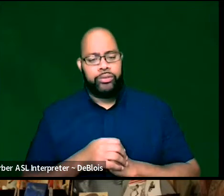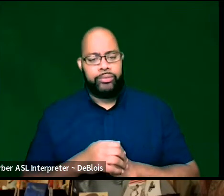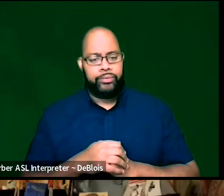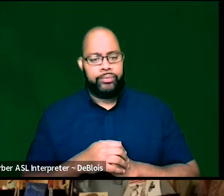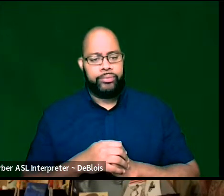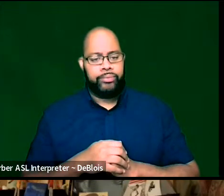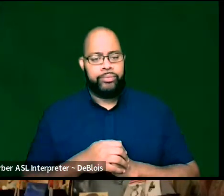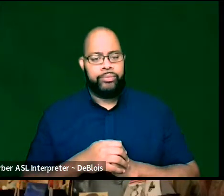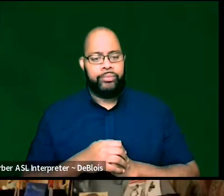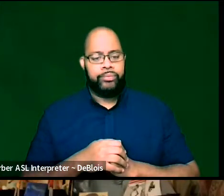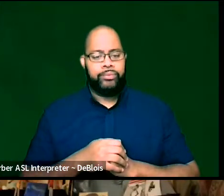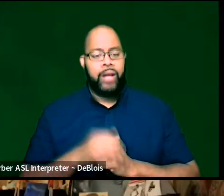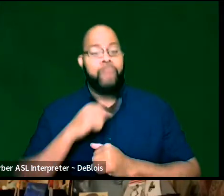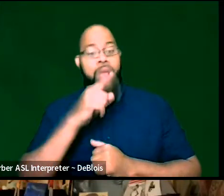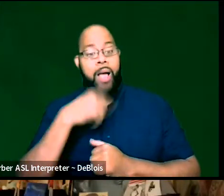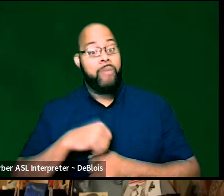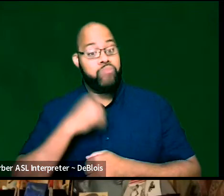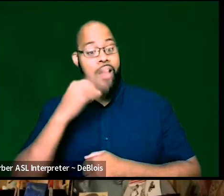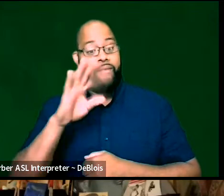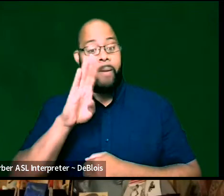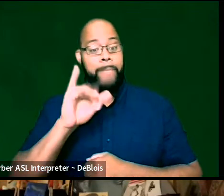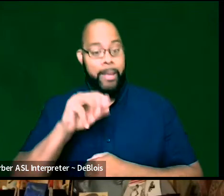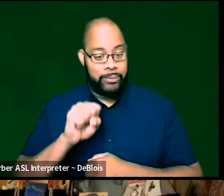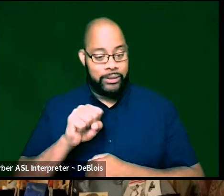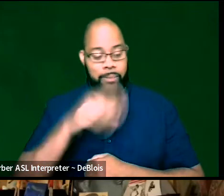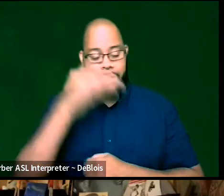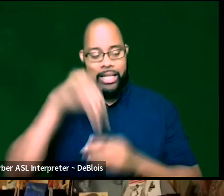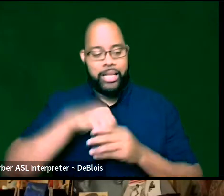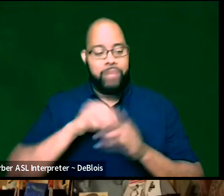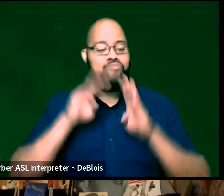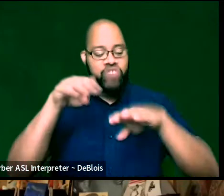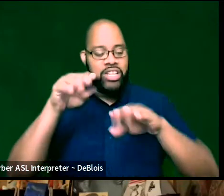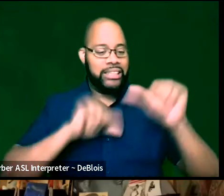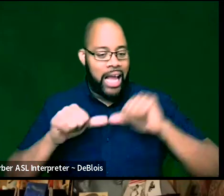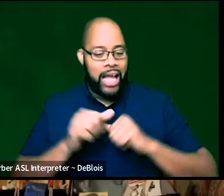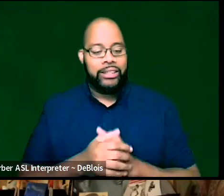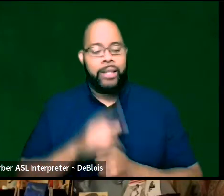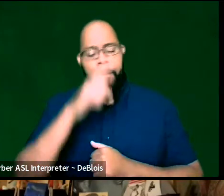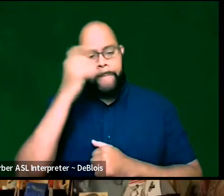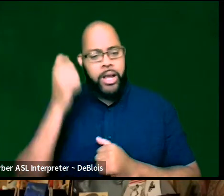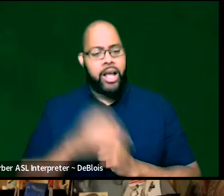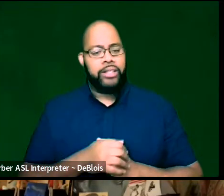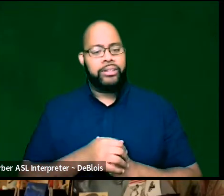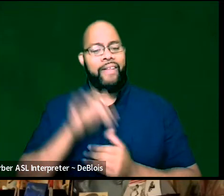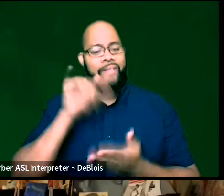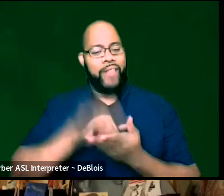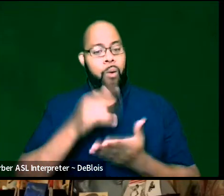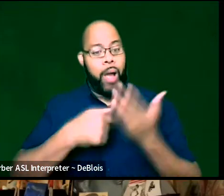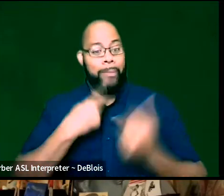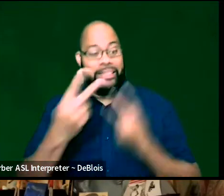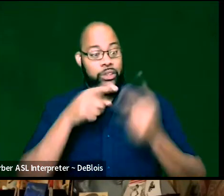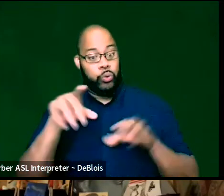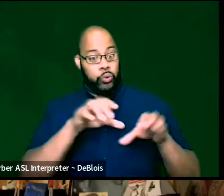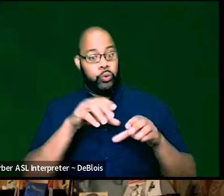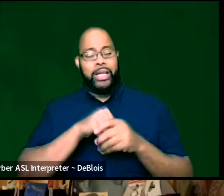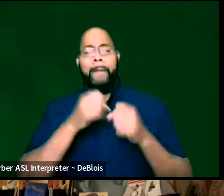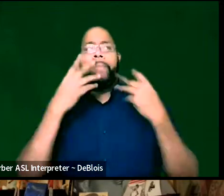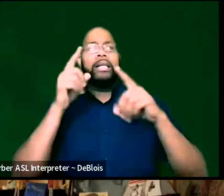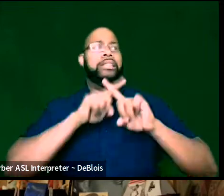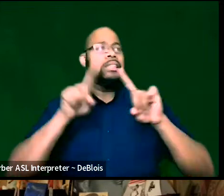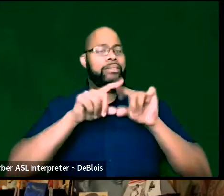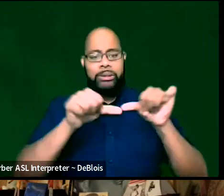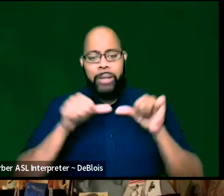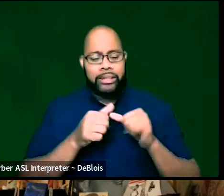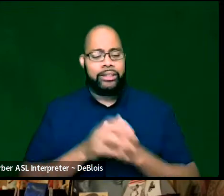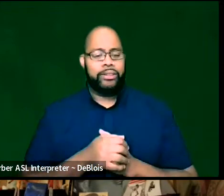Absolutely. And I'm really proud of BIMS, Blacks in Marine Sciences, because that's what I'm seeing you do in so many different spaces